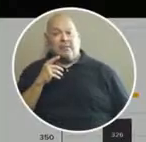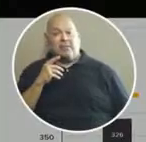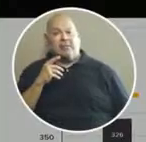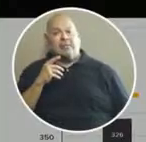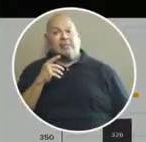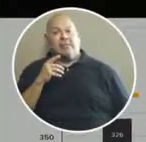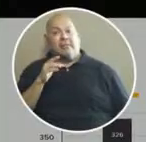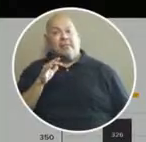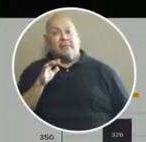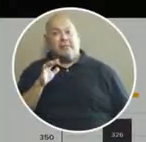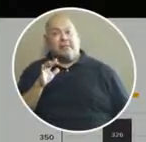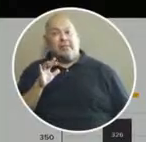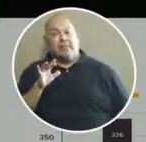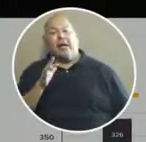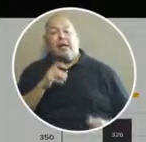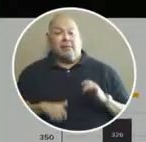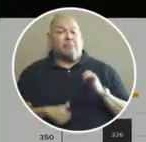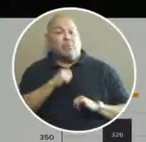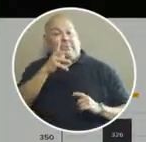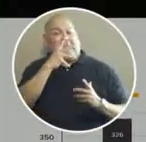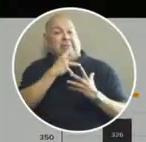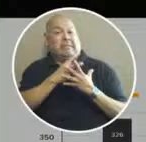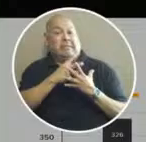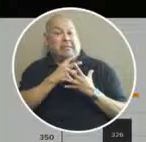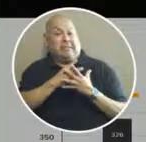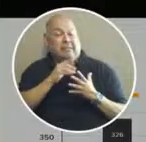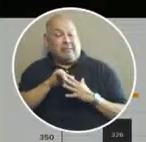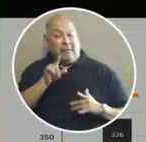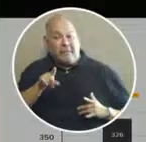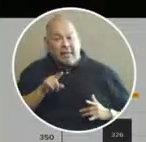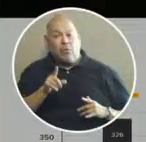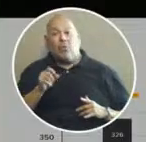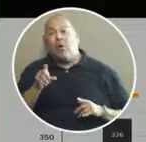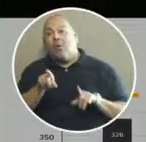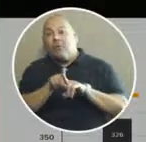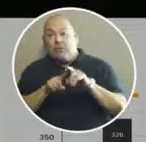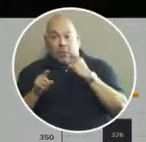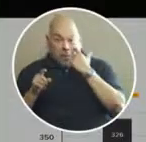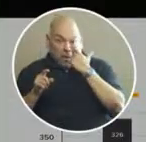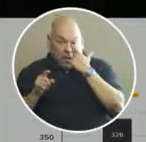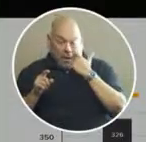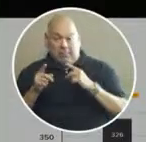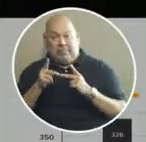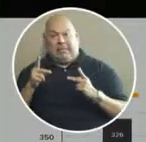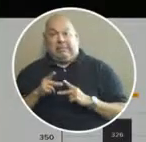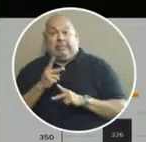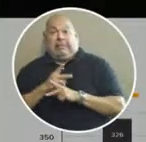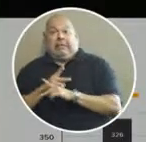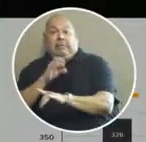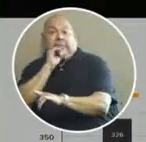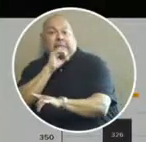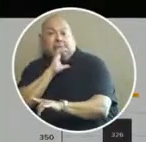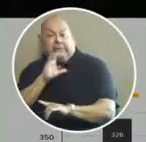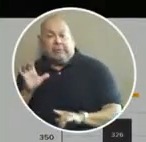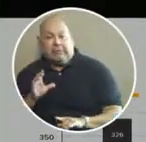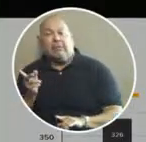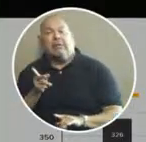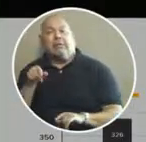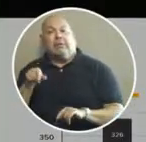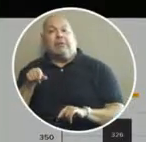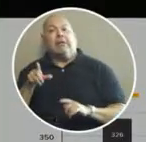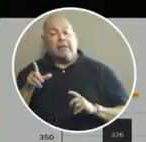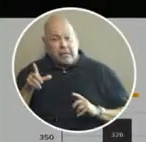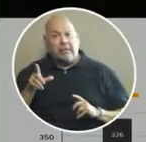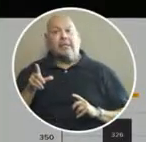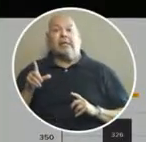settings such as correctional facilities and facilities that care for the elderly. On the correctional facilities, the state